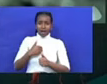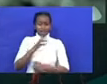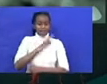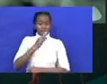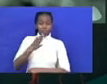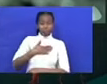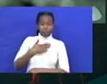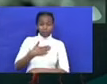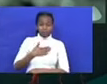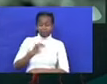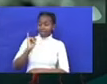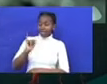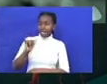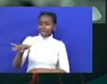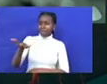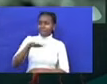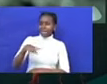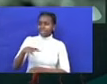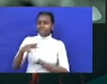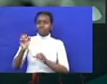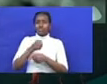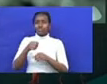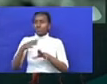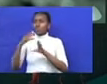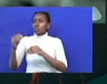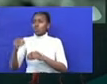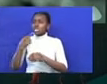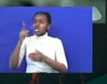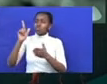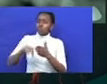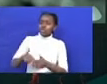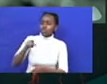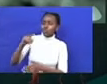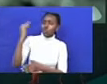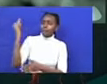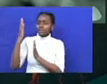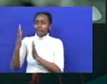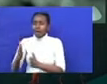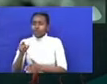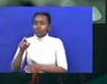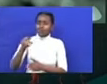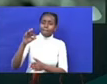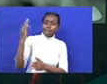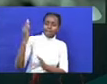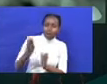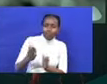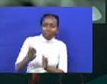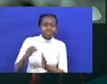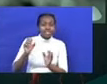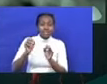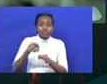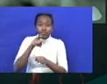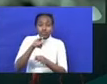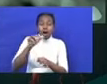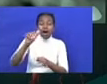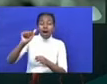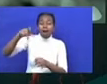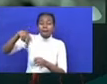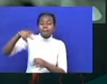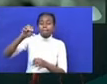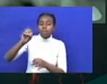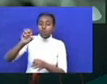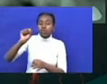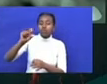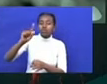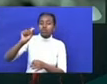terms apostle in the marketplace loosely. That means there's an assignment. And what is that assignment? How does